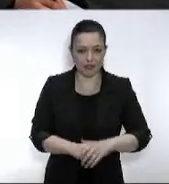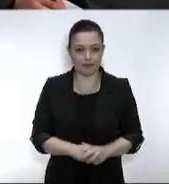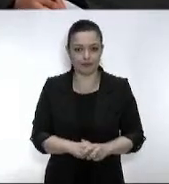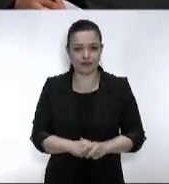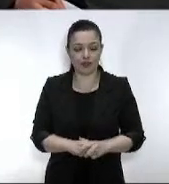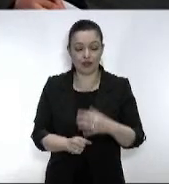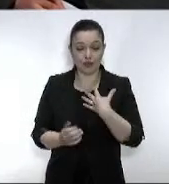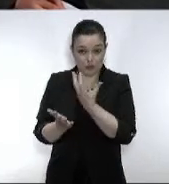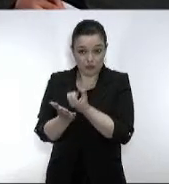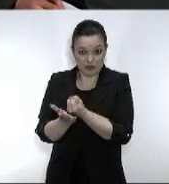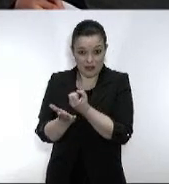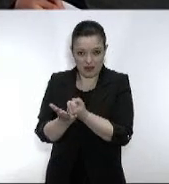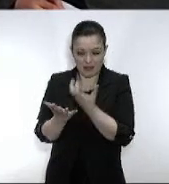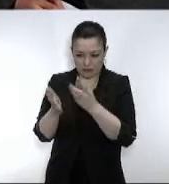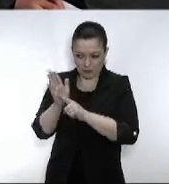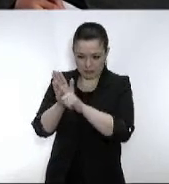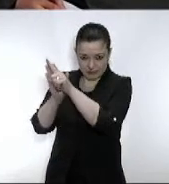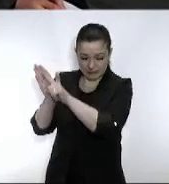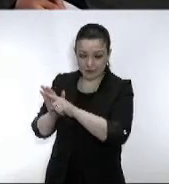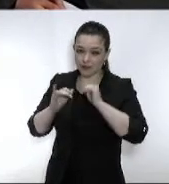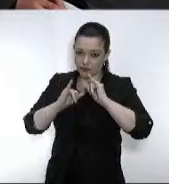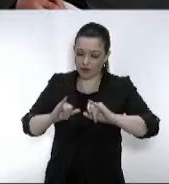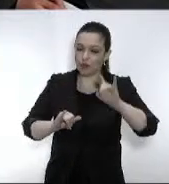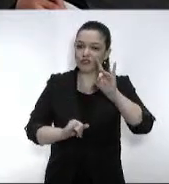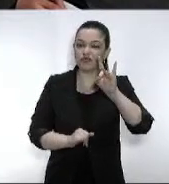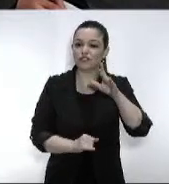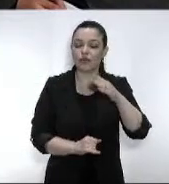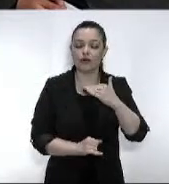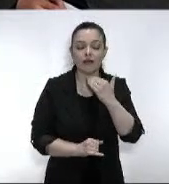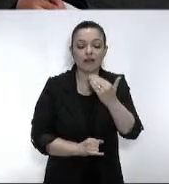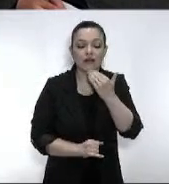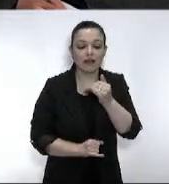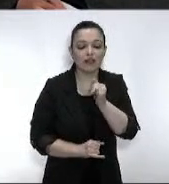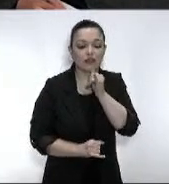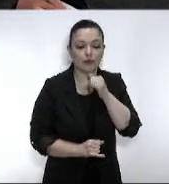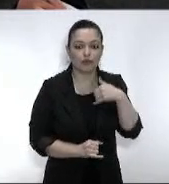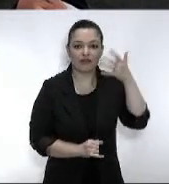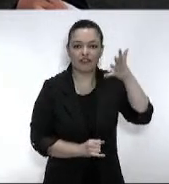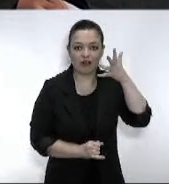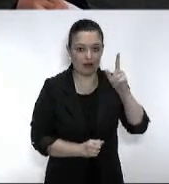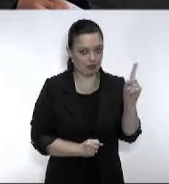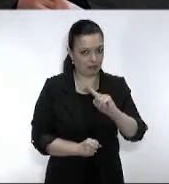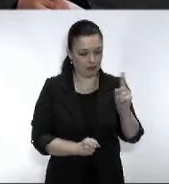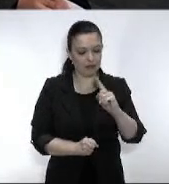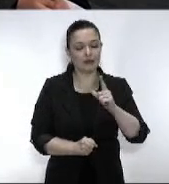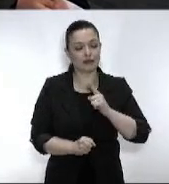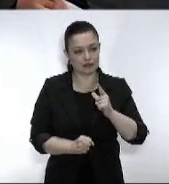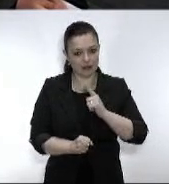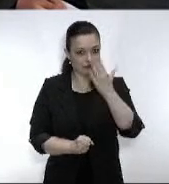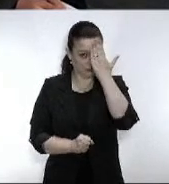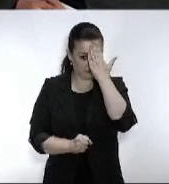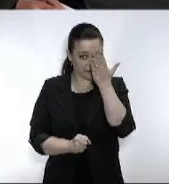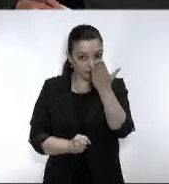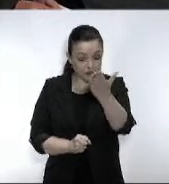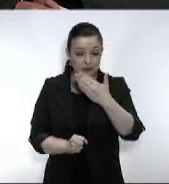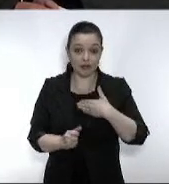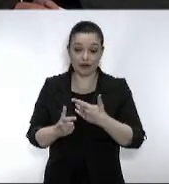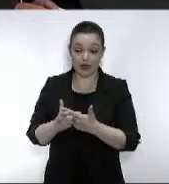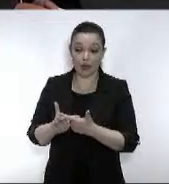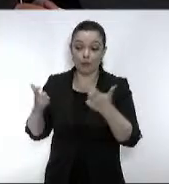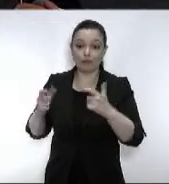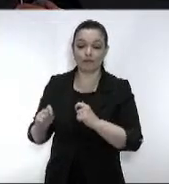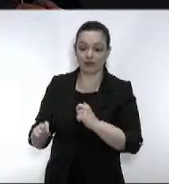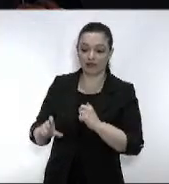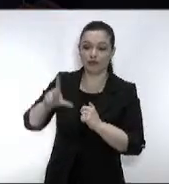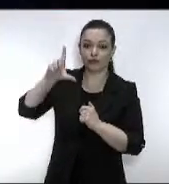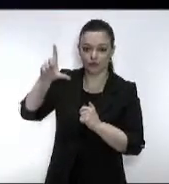data for you to understand that this is not only a rhetoric speech, but it's true. We have the great increase